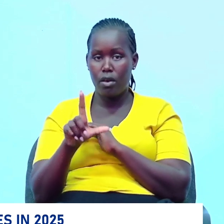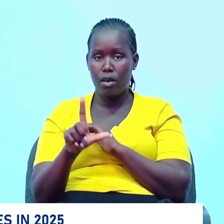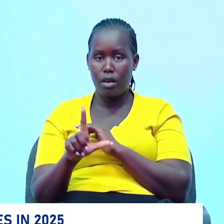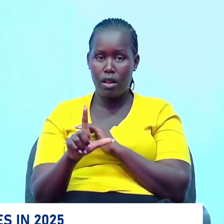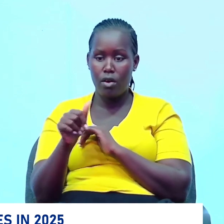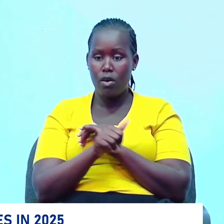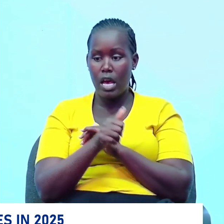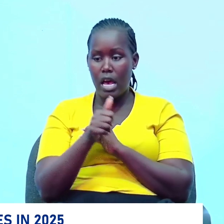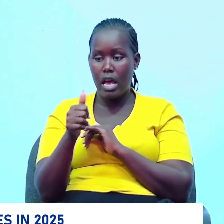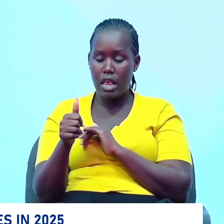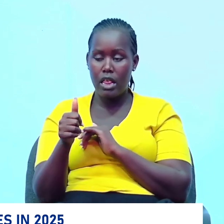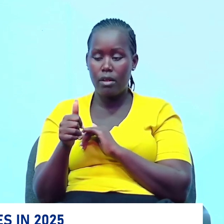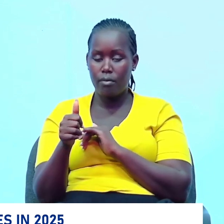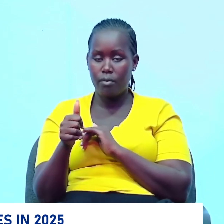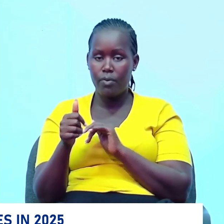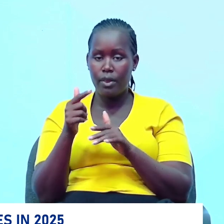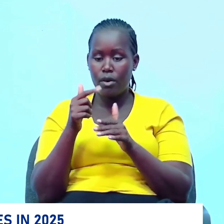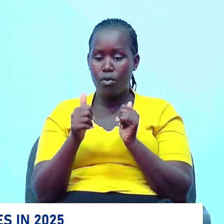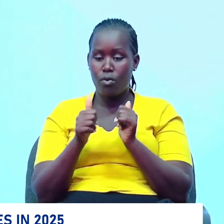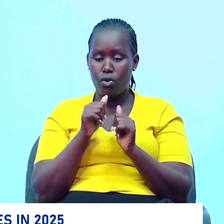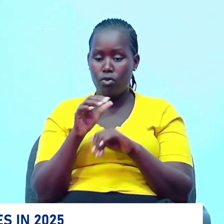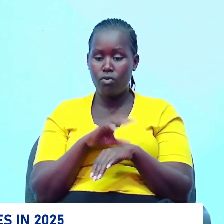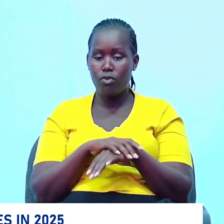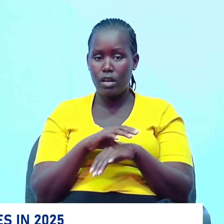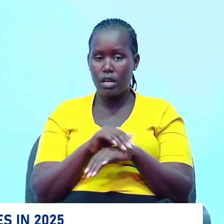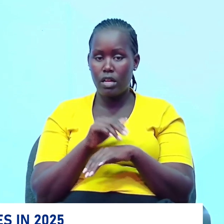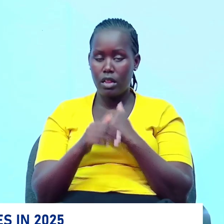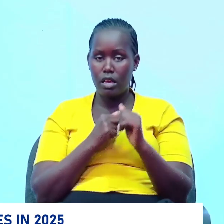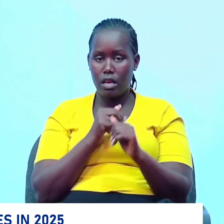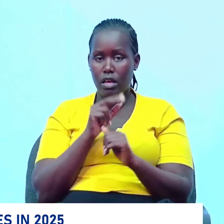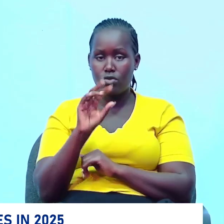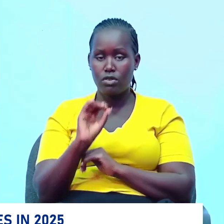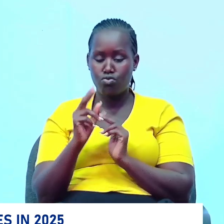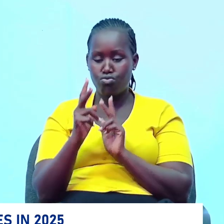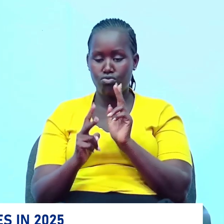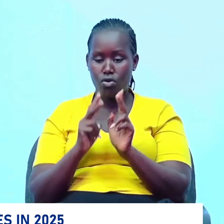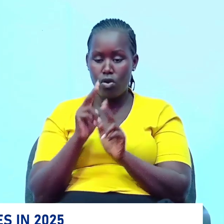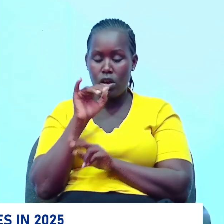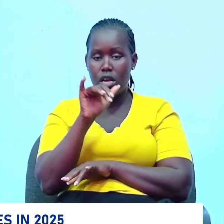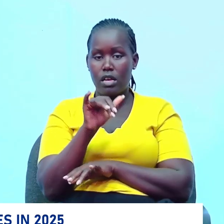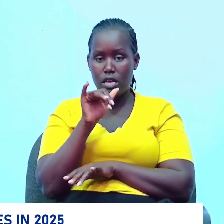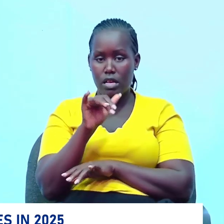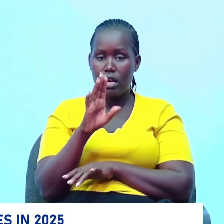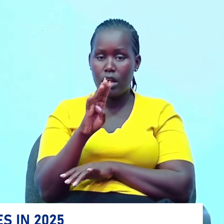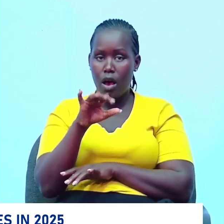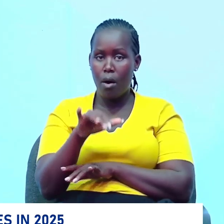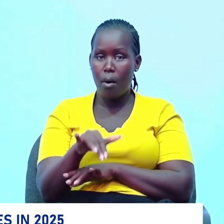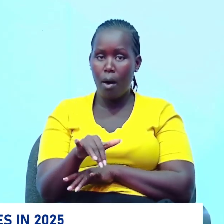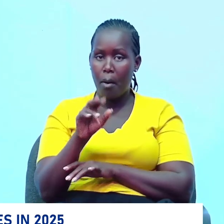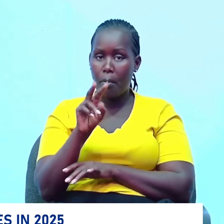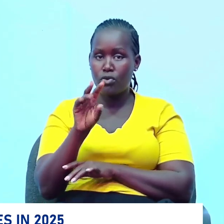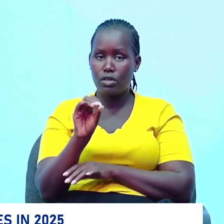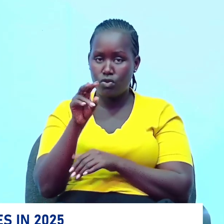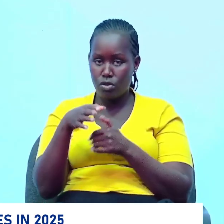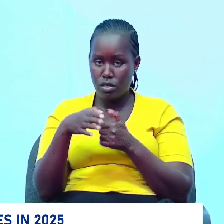projection that we had undertaken in 2022 was that by 2029, the volumes we are